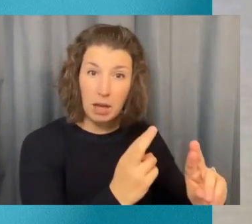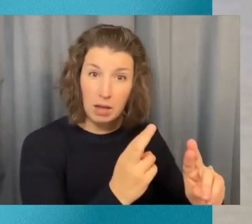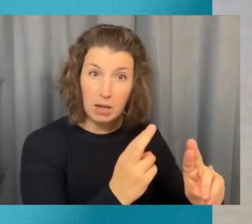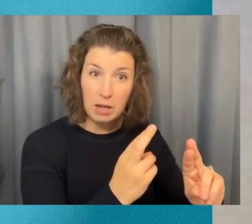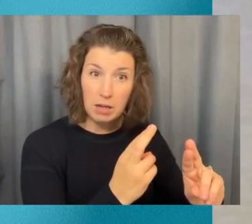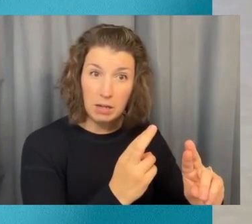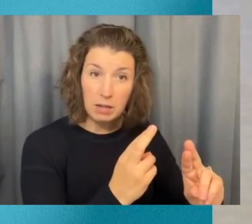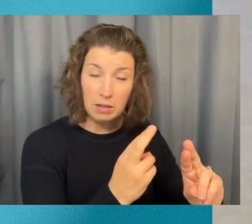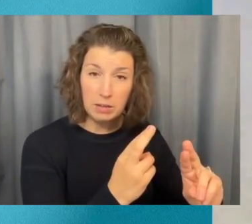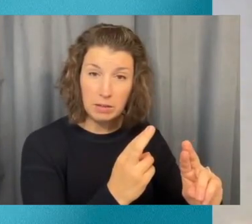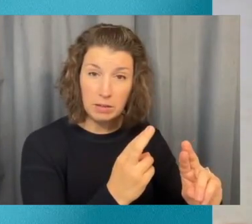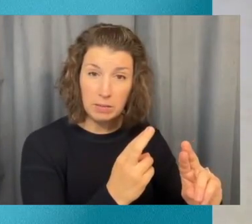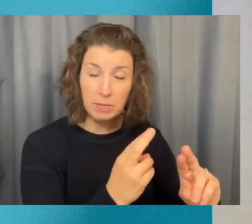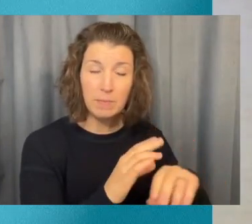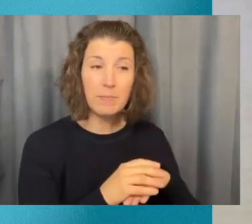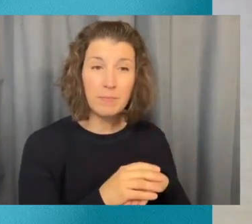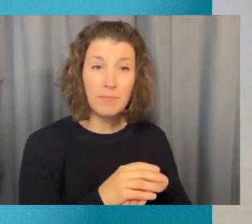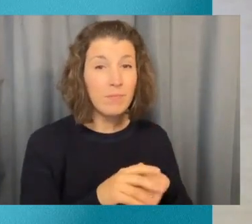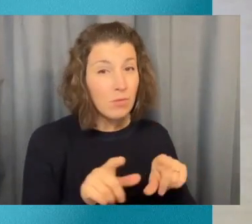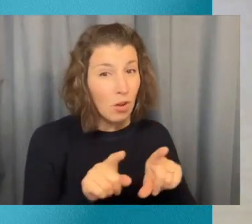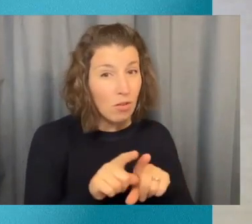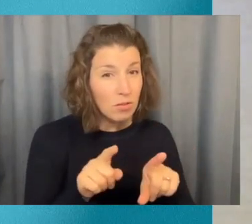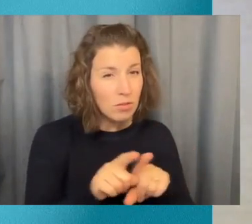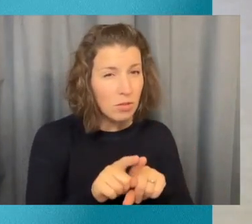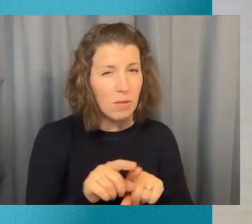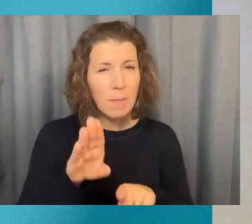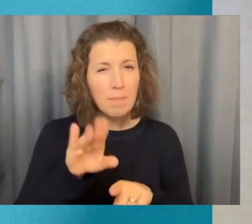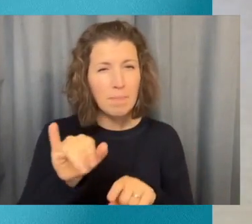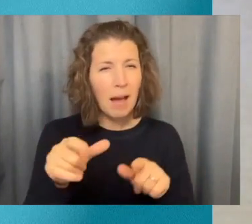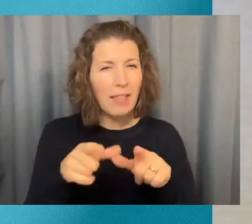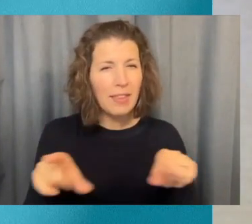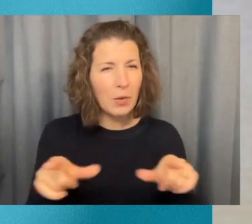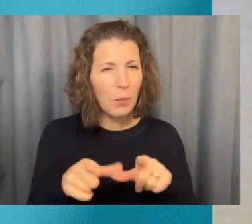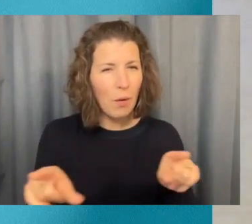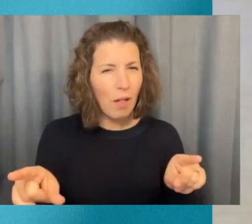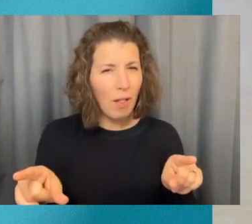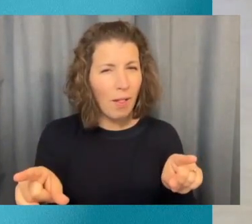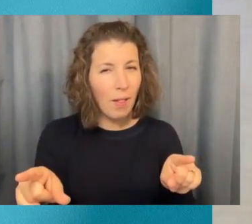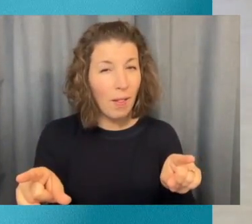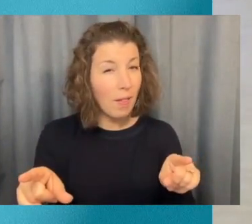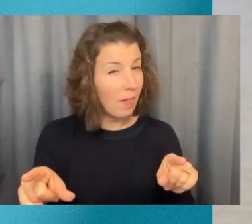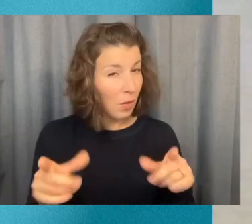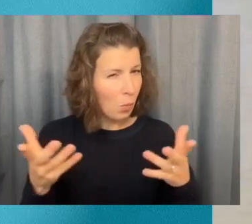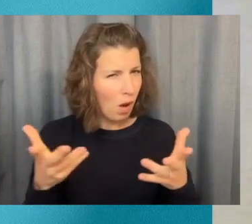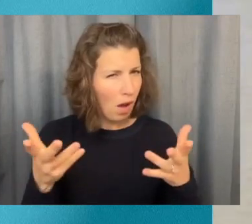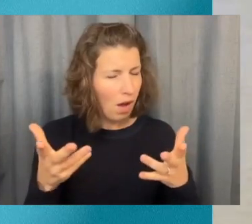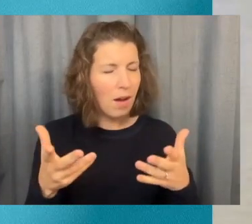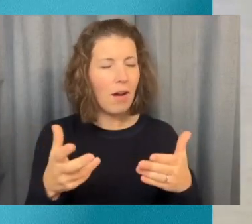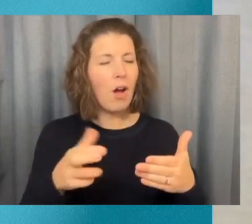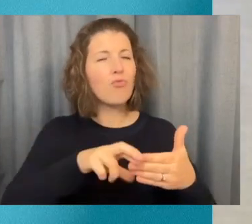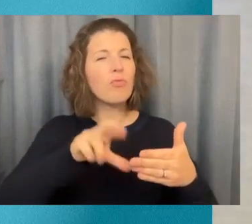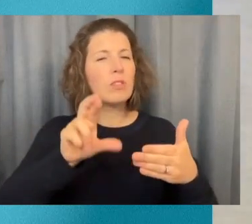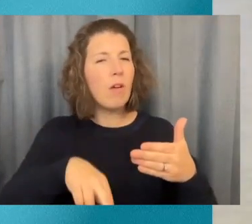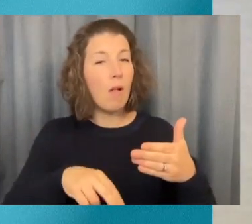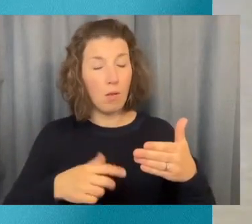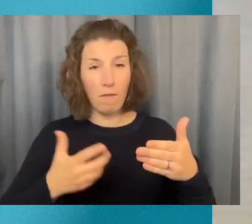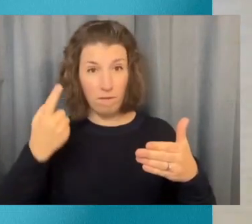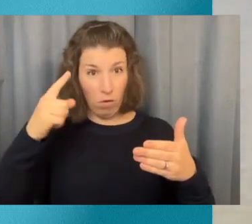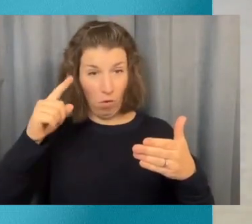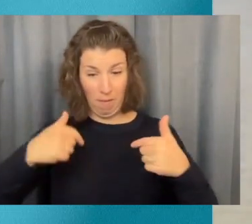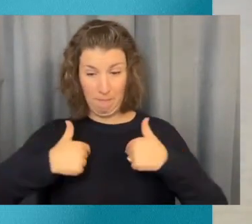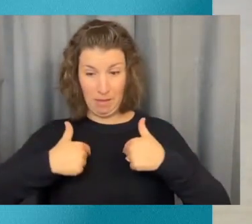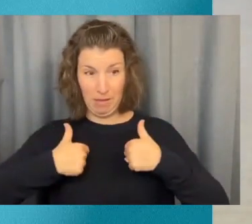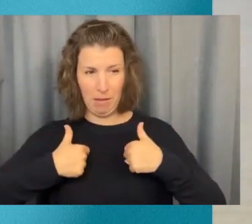and a bilingualism that results in my being able to translate,